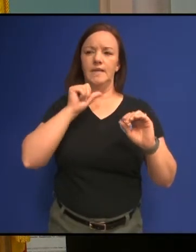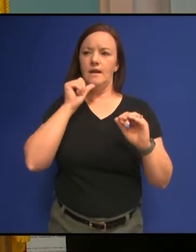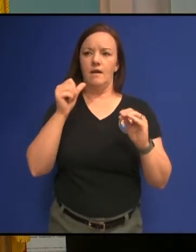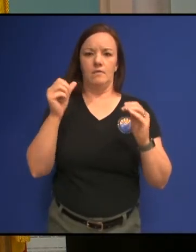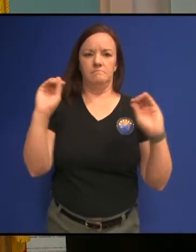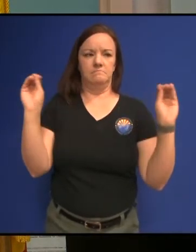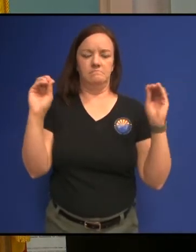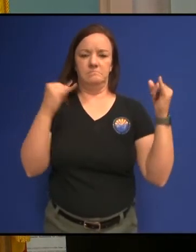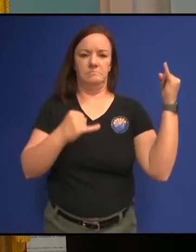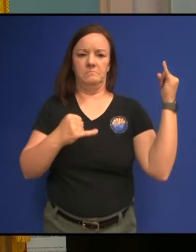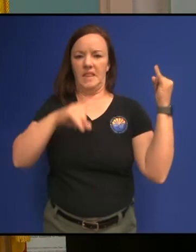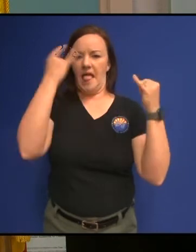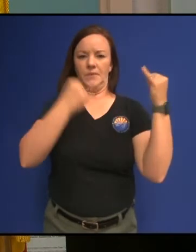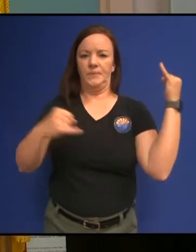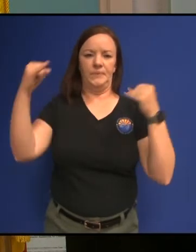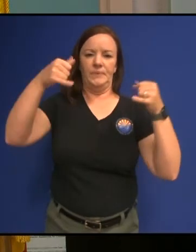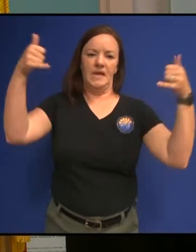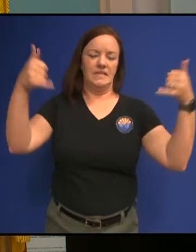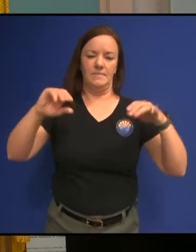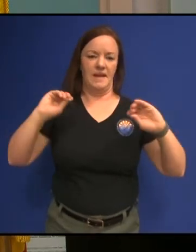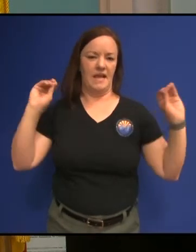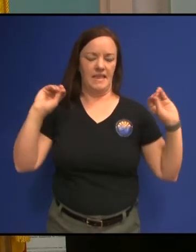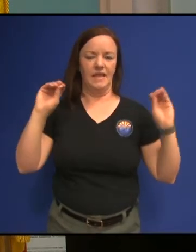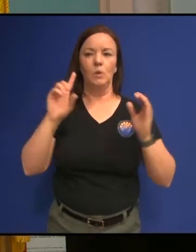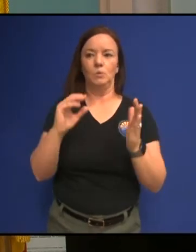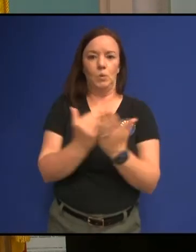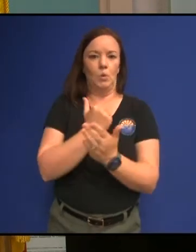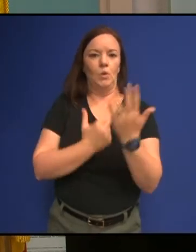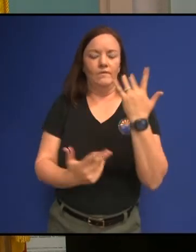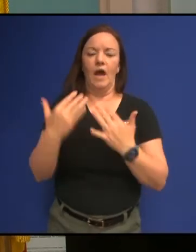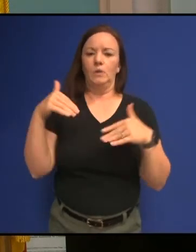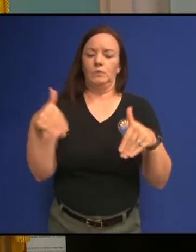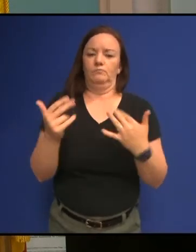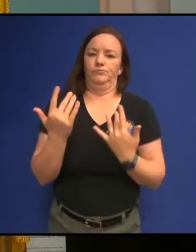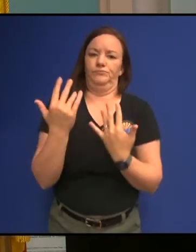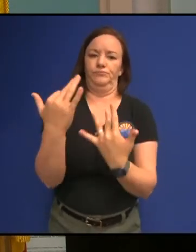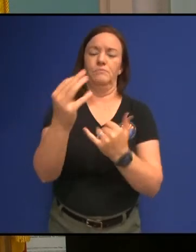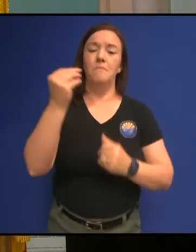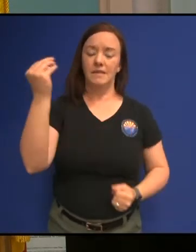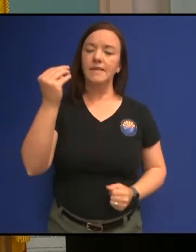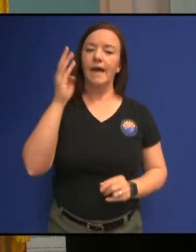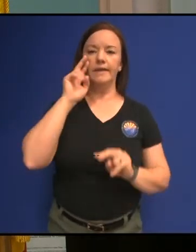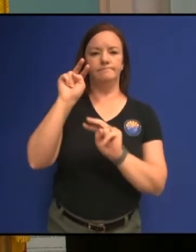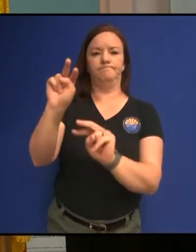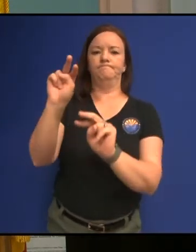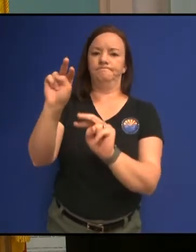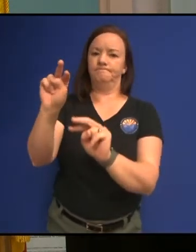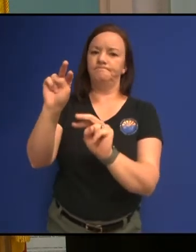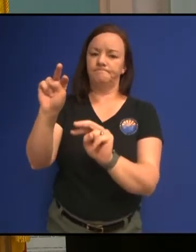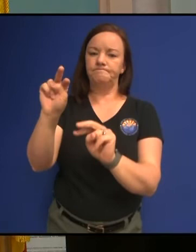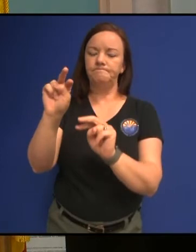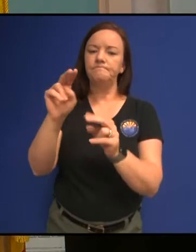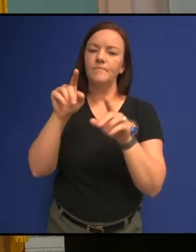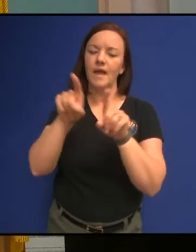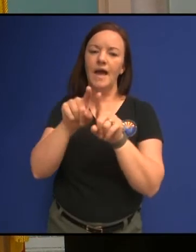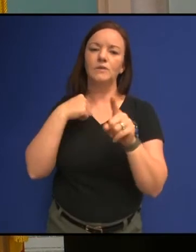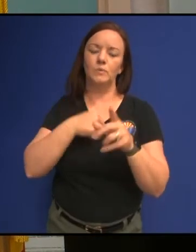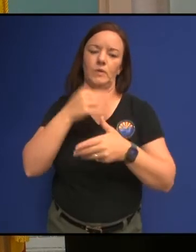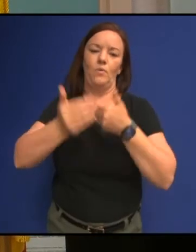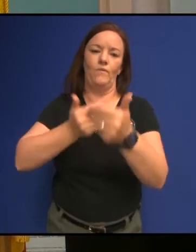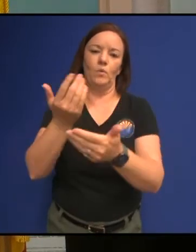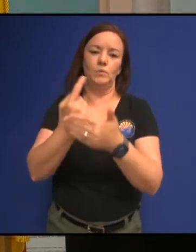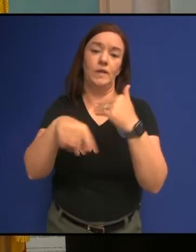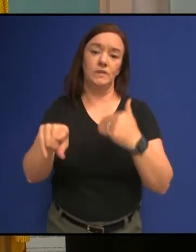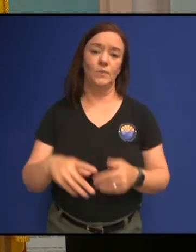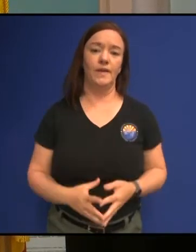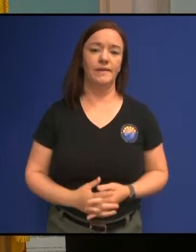containment, those initial starts that are really getting going strong. So Monday will be the day to watch out for as we go forward into next